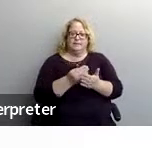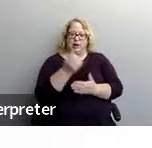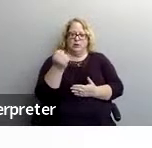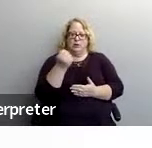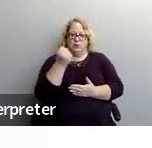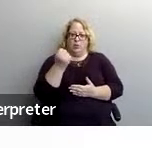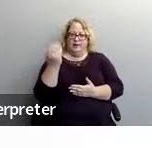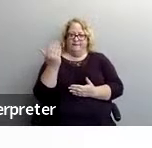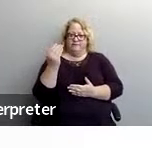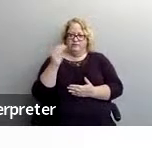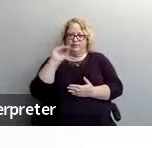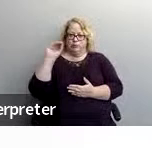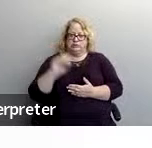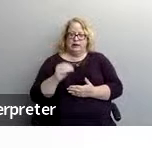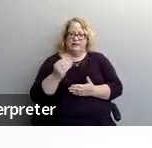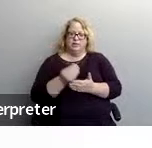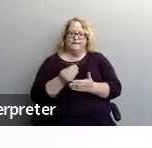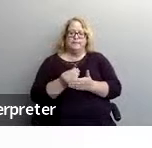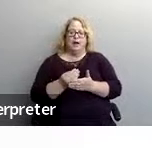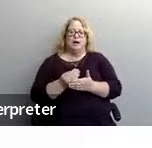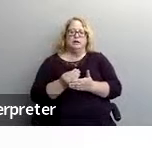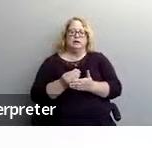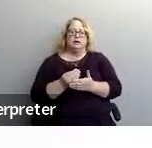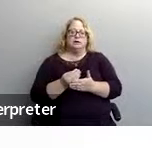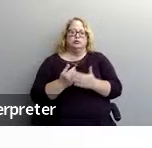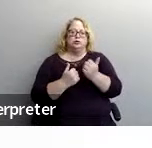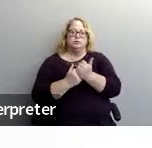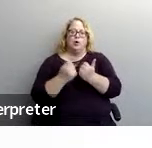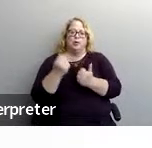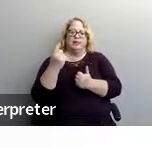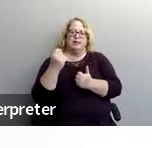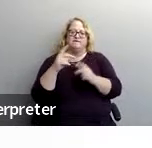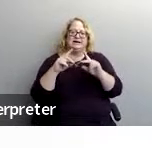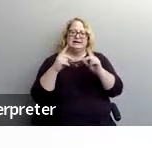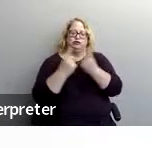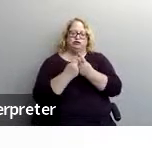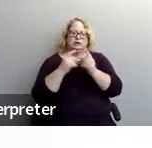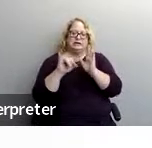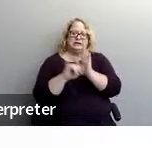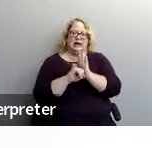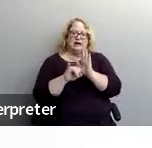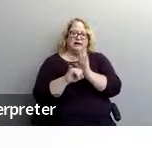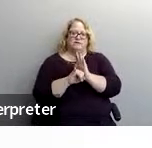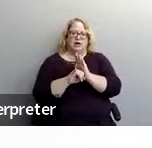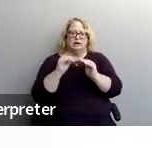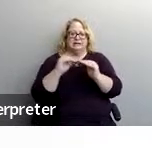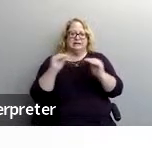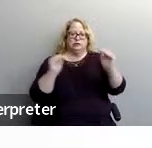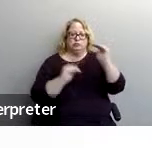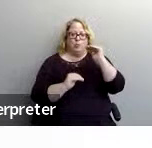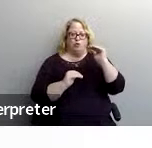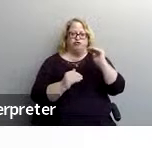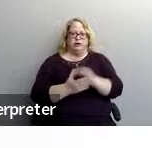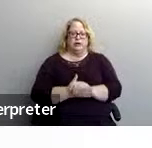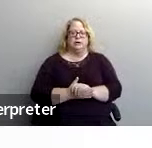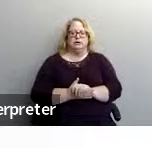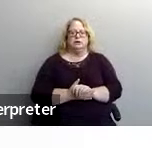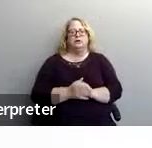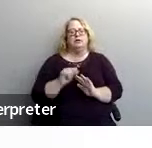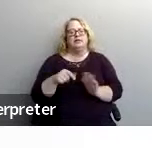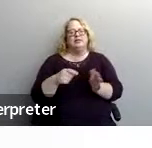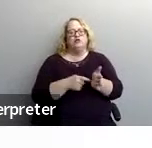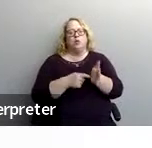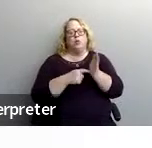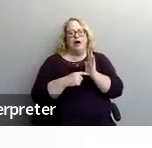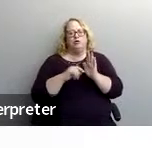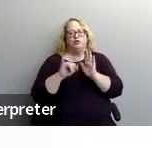aside. 15% of those funds are set aside to support those 11 districts that are identified as disproportionate. And they are